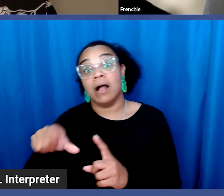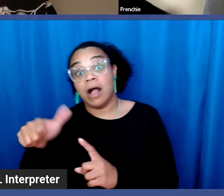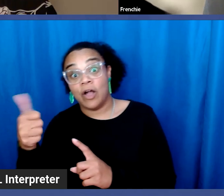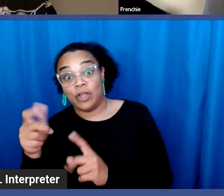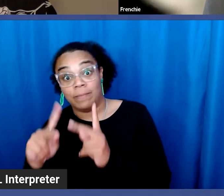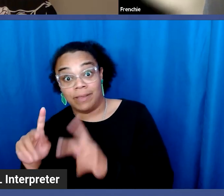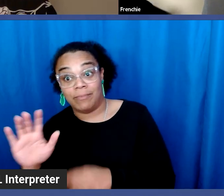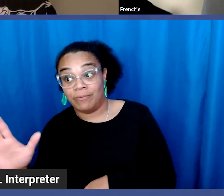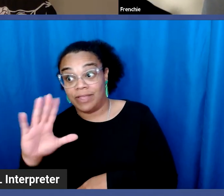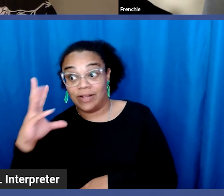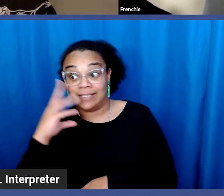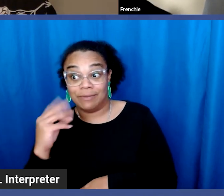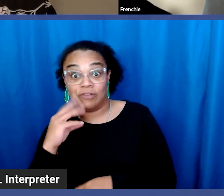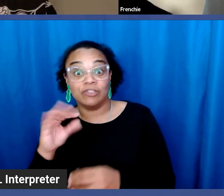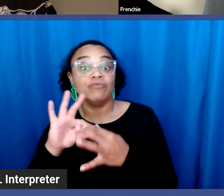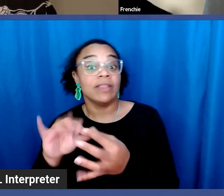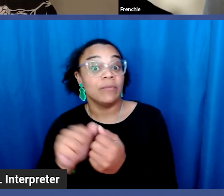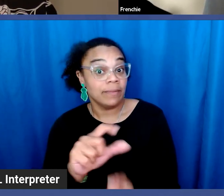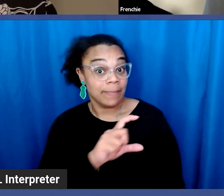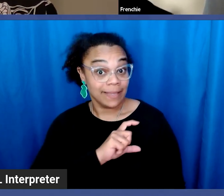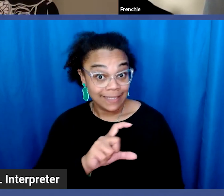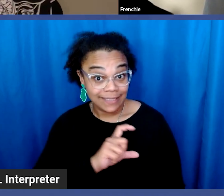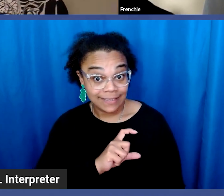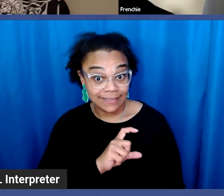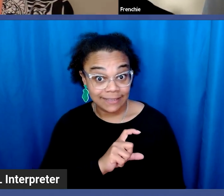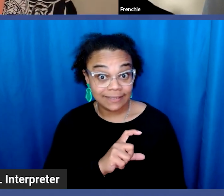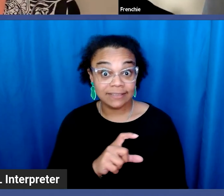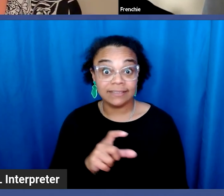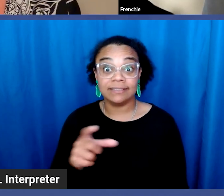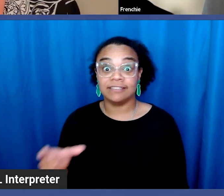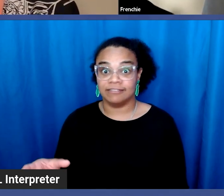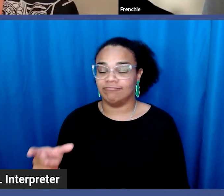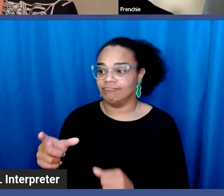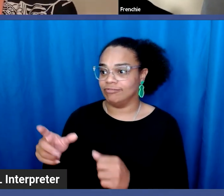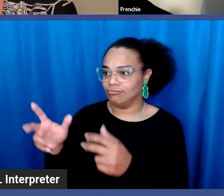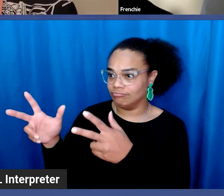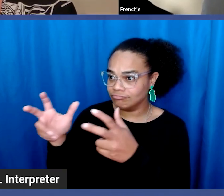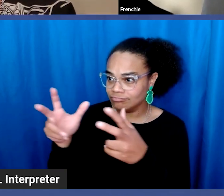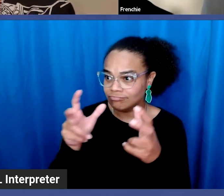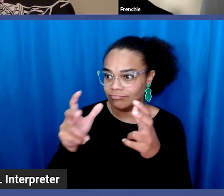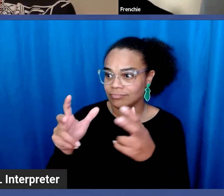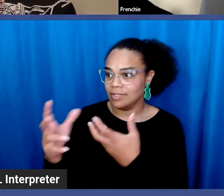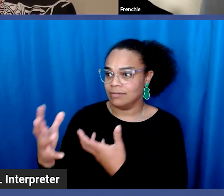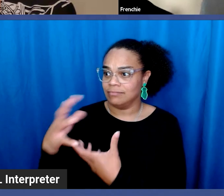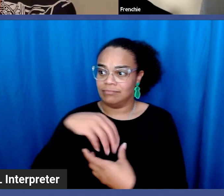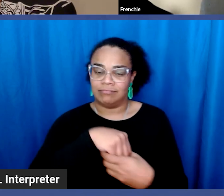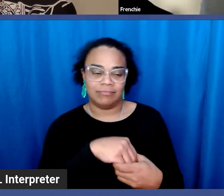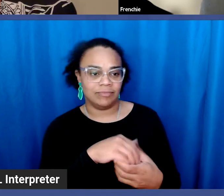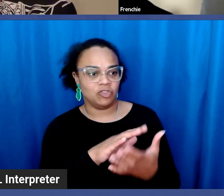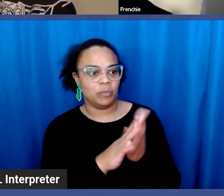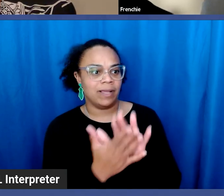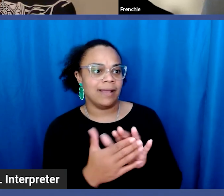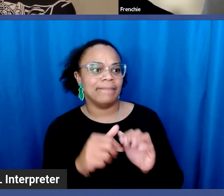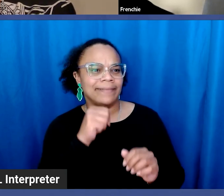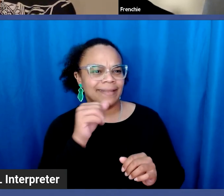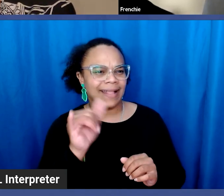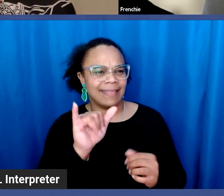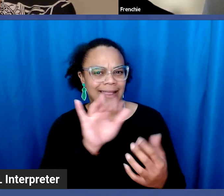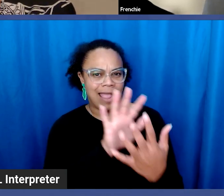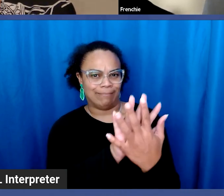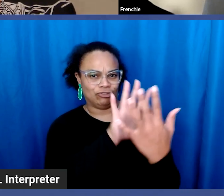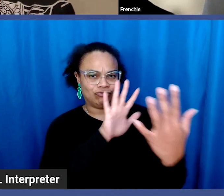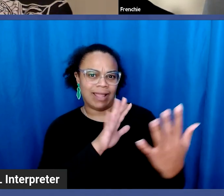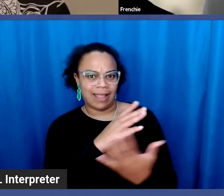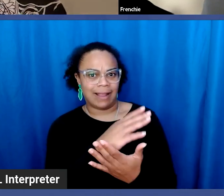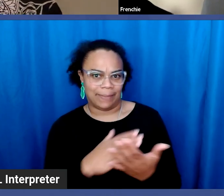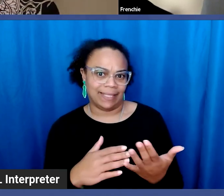experiences with police and stuff and just make it a not abstract piece, but like a piece of